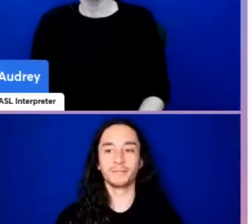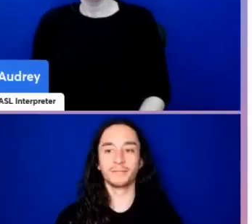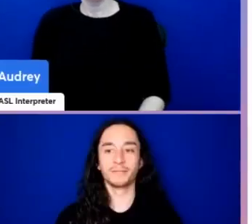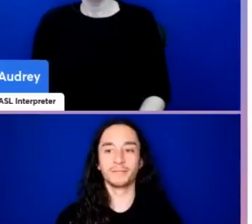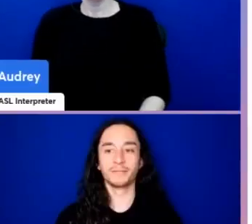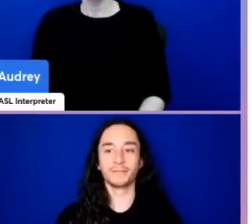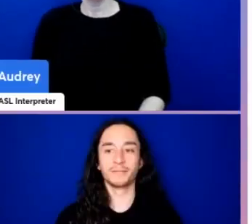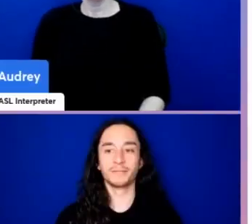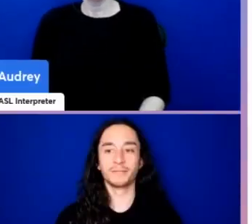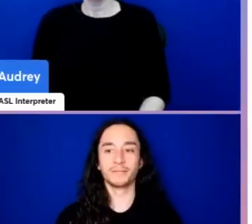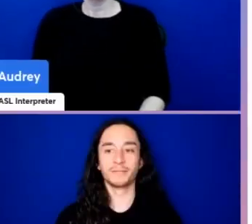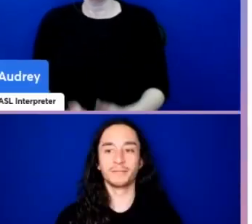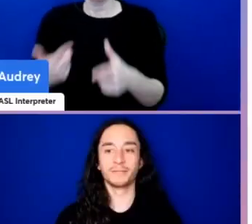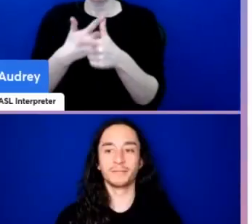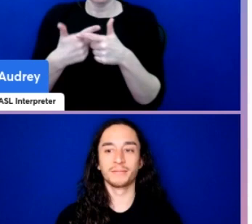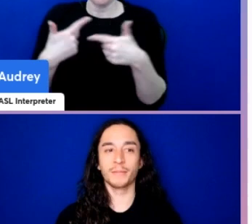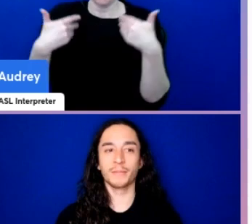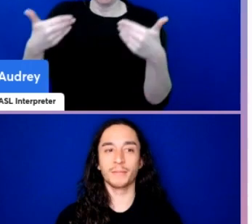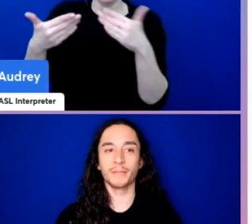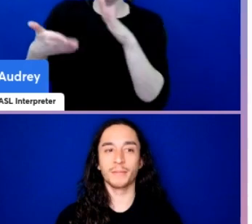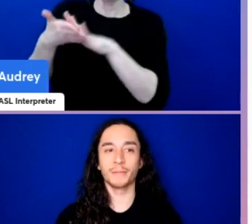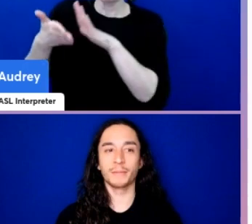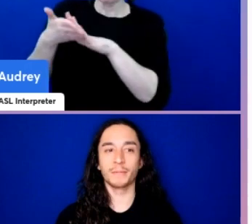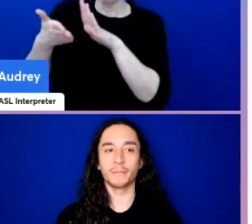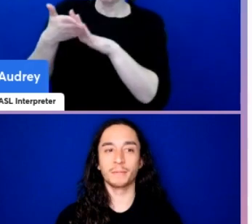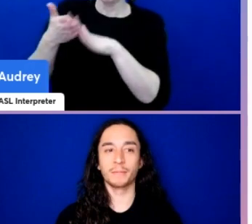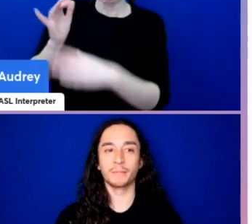we run it,